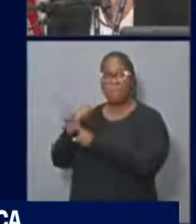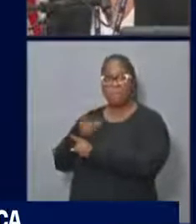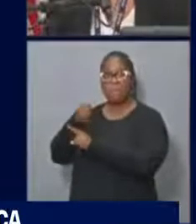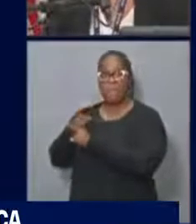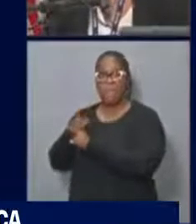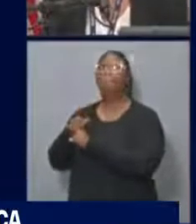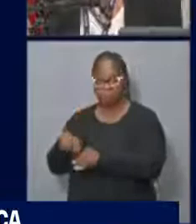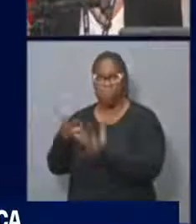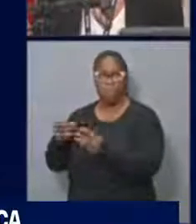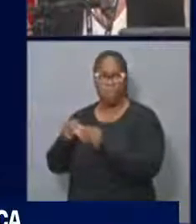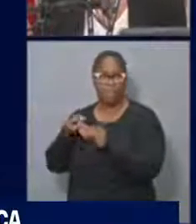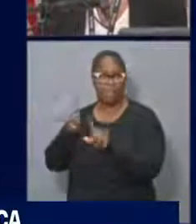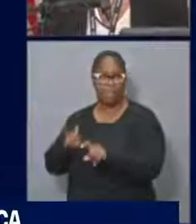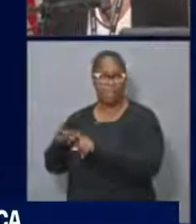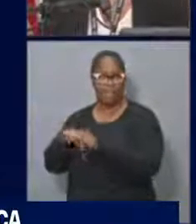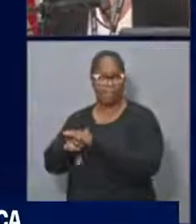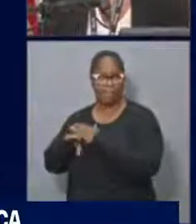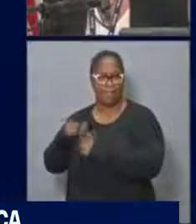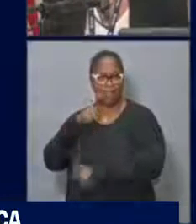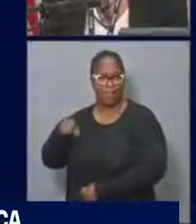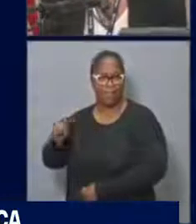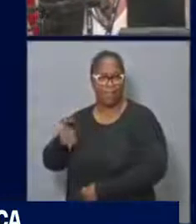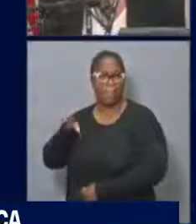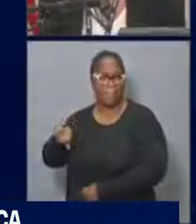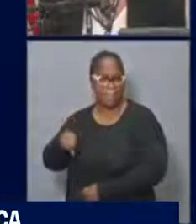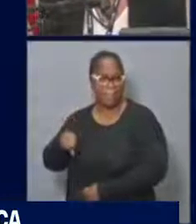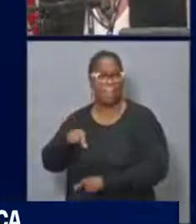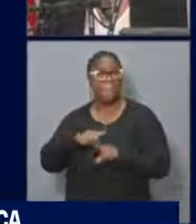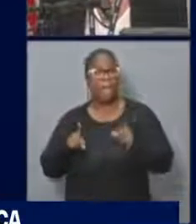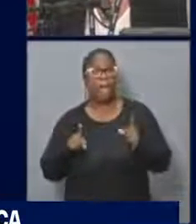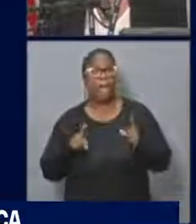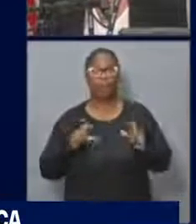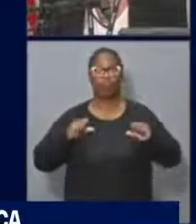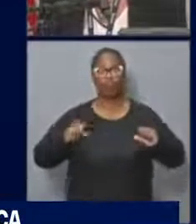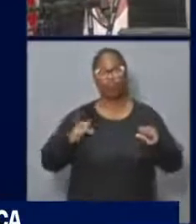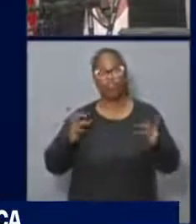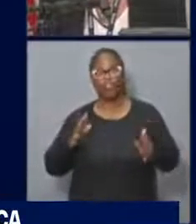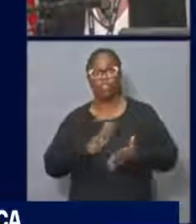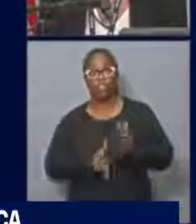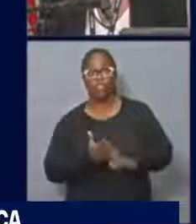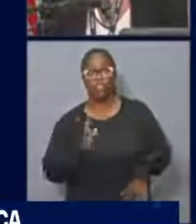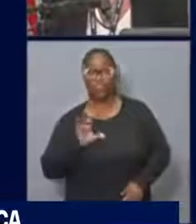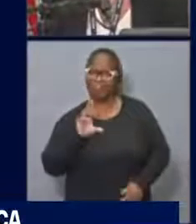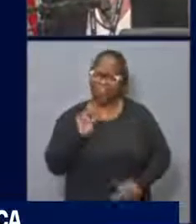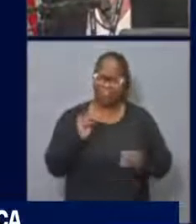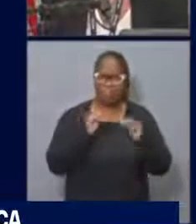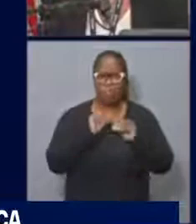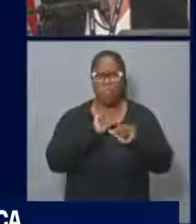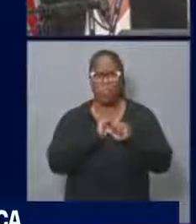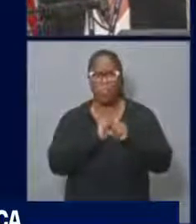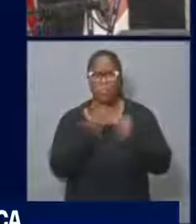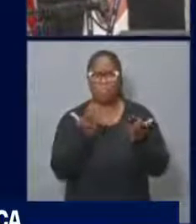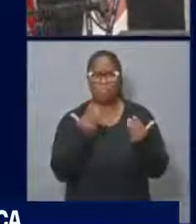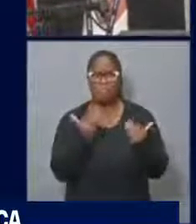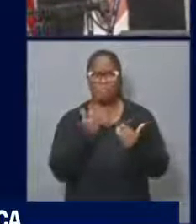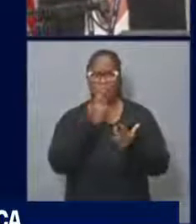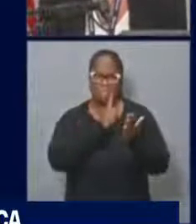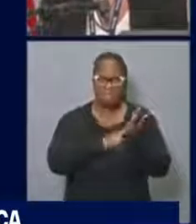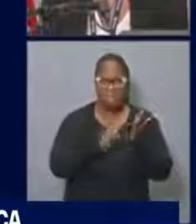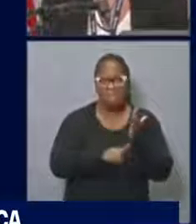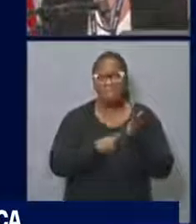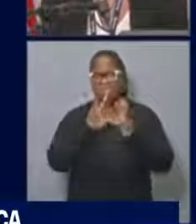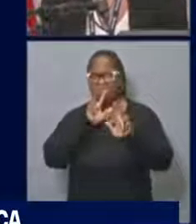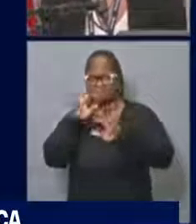this virus. However, a lot of work remains to be done. Additional strategies and investments are needed to ensure that